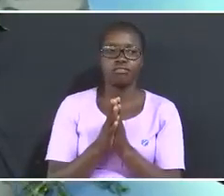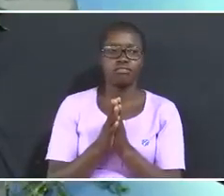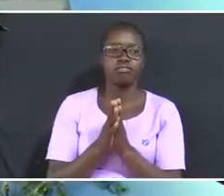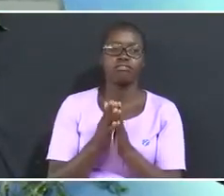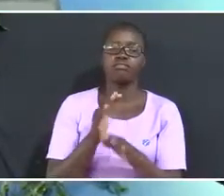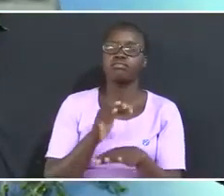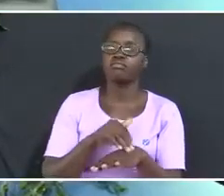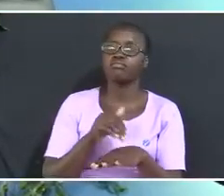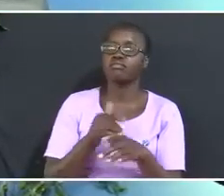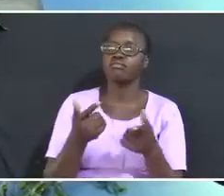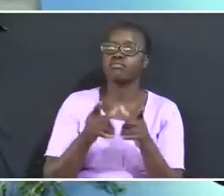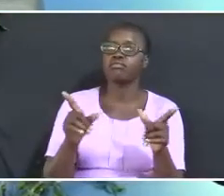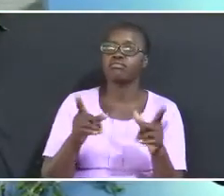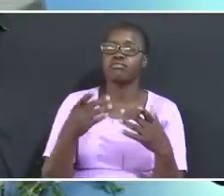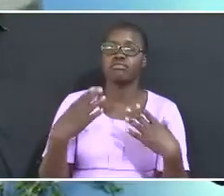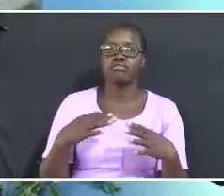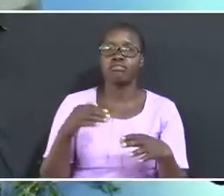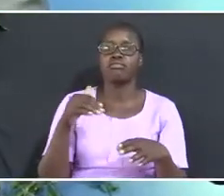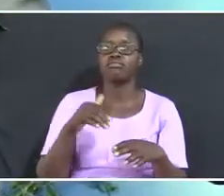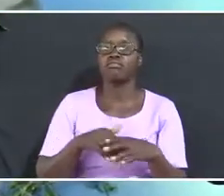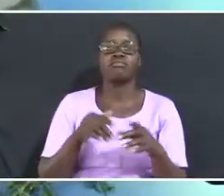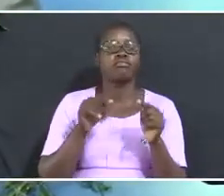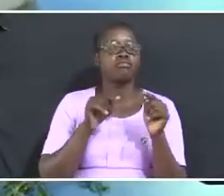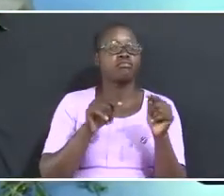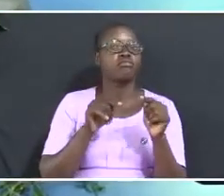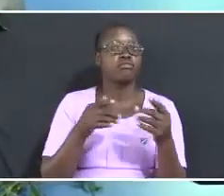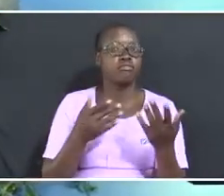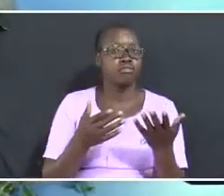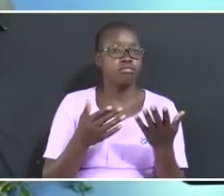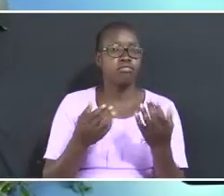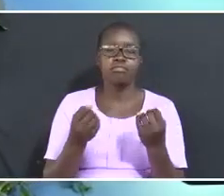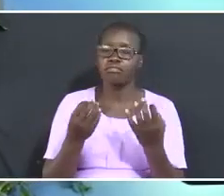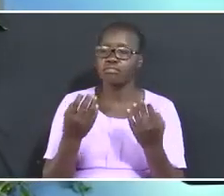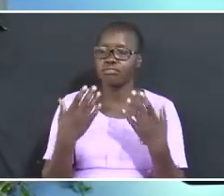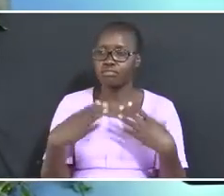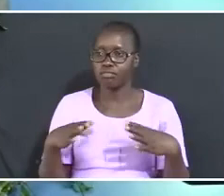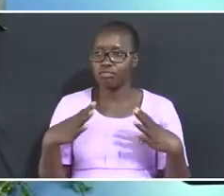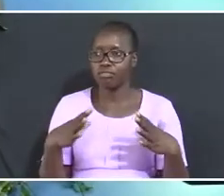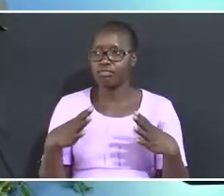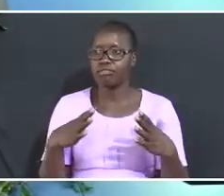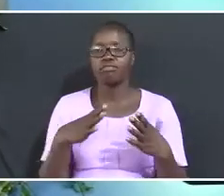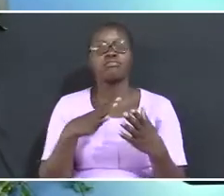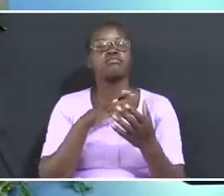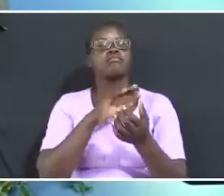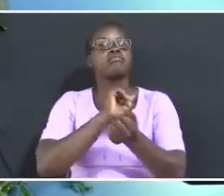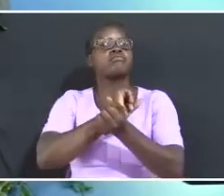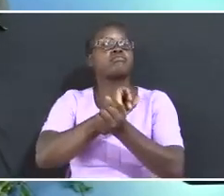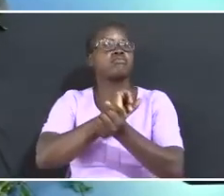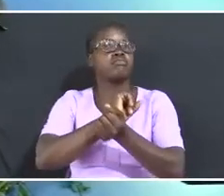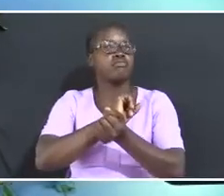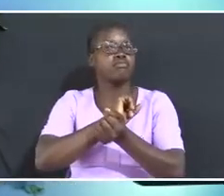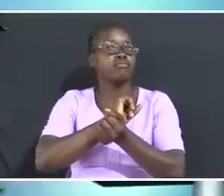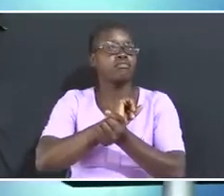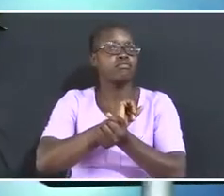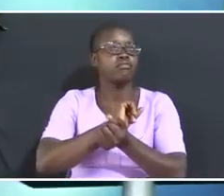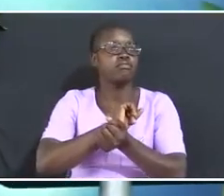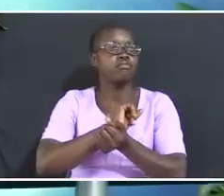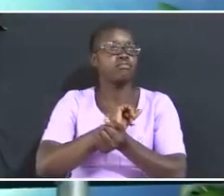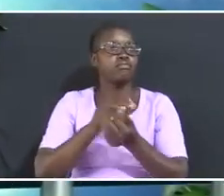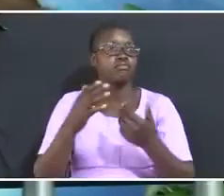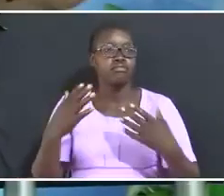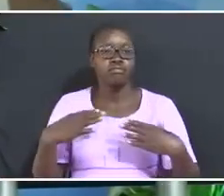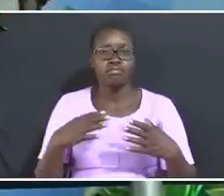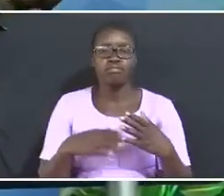the liberation of the people in jails. As we talk, there are many people who are in jails. There are people who have